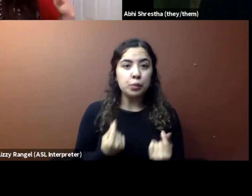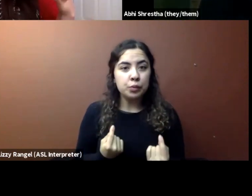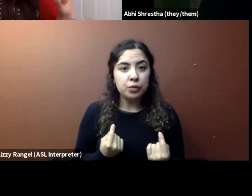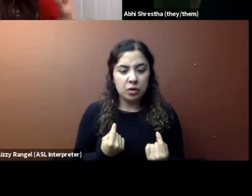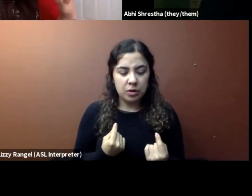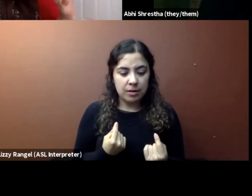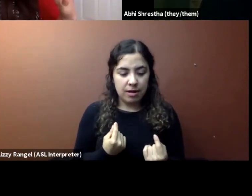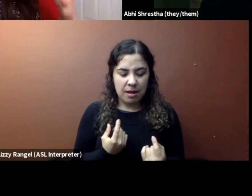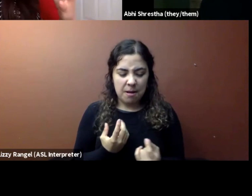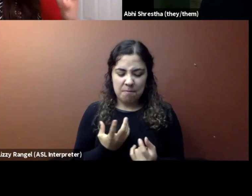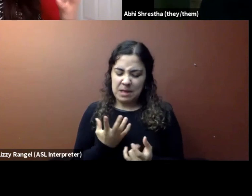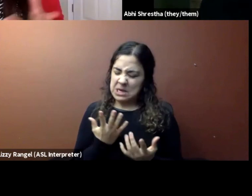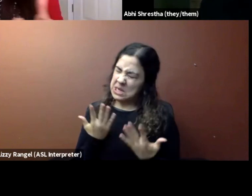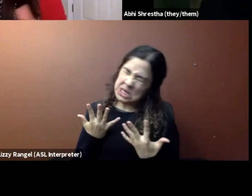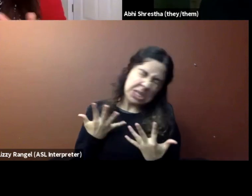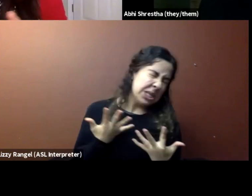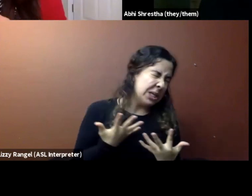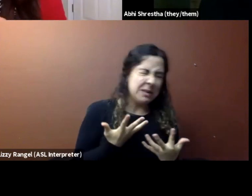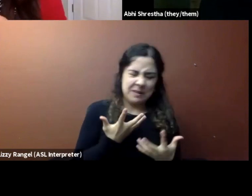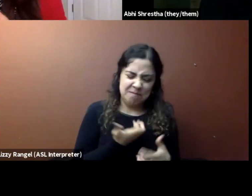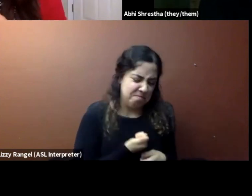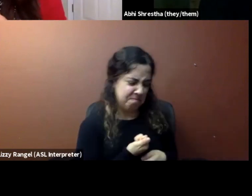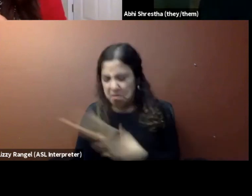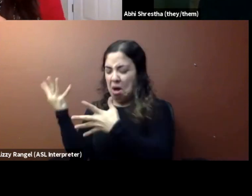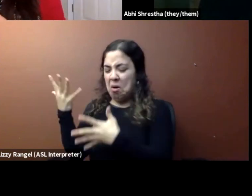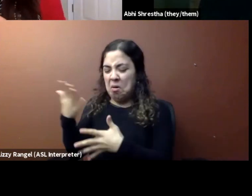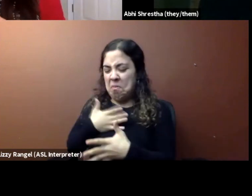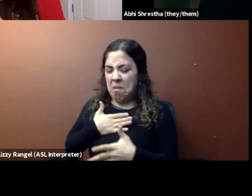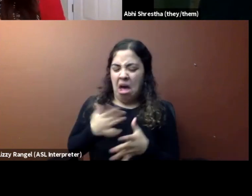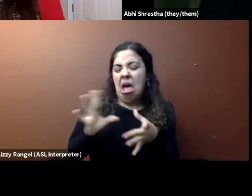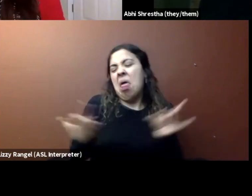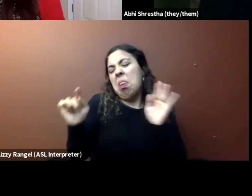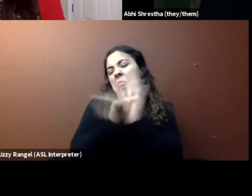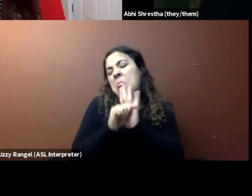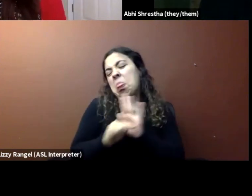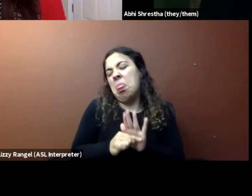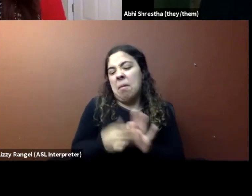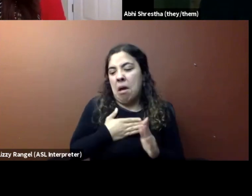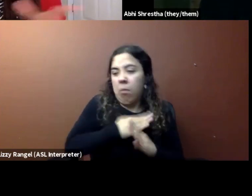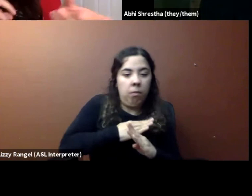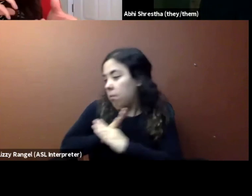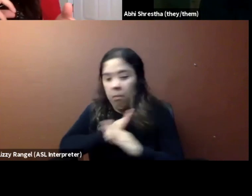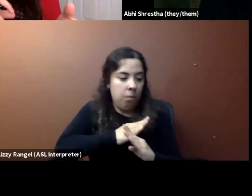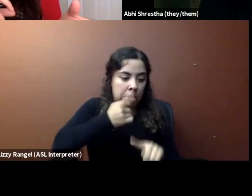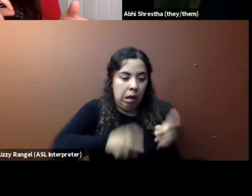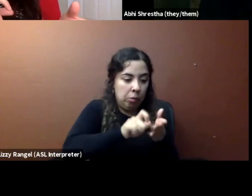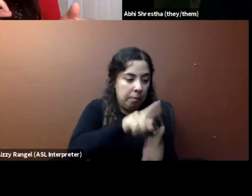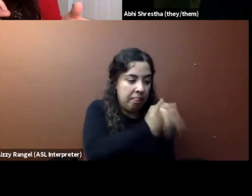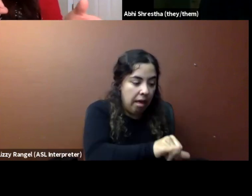go of our inner critic, our censor inside of us, and just